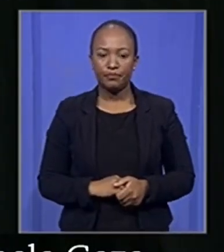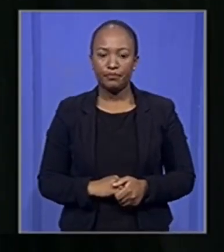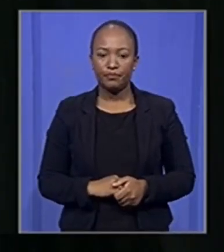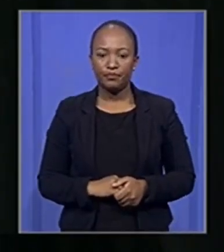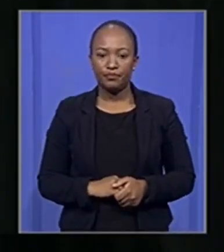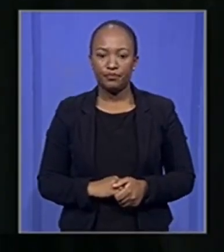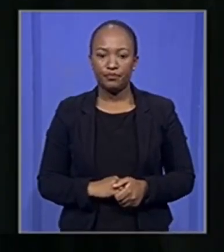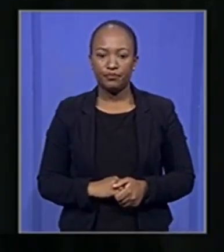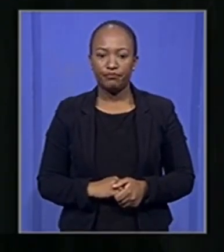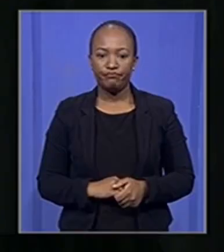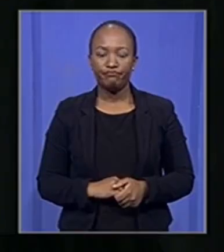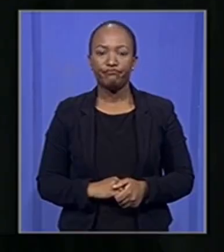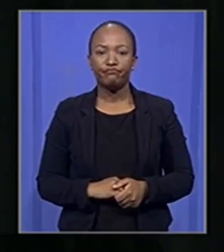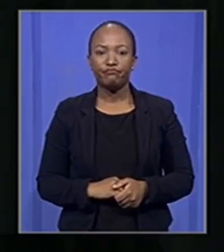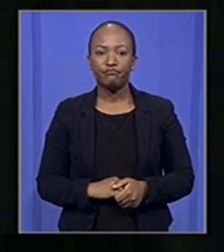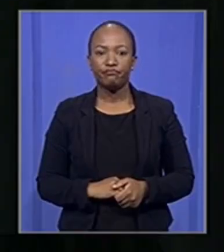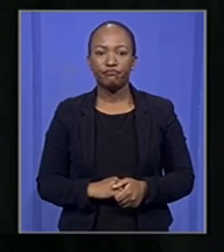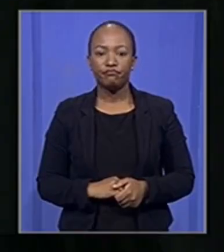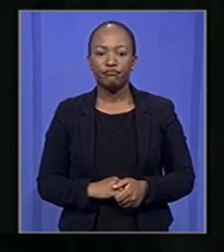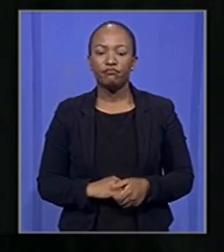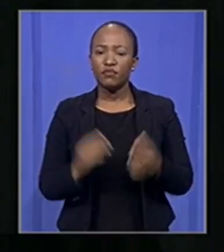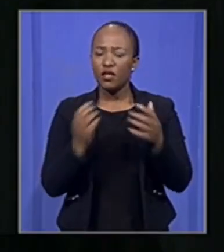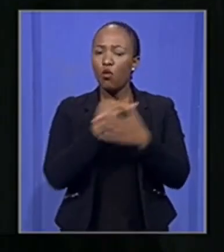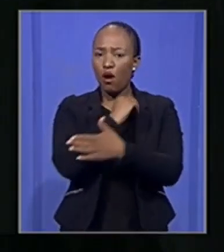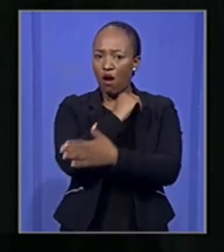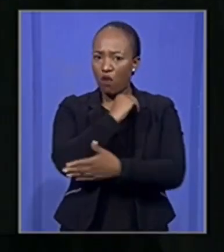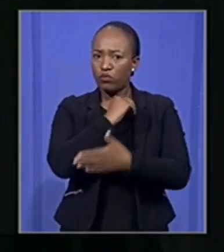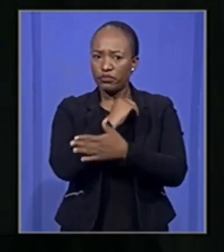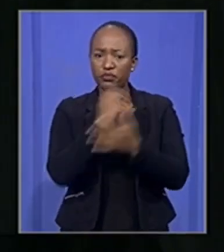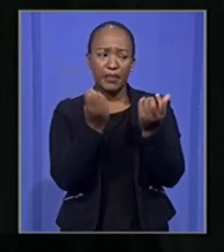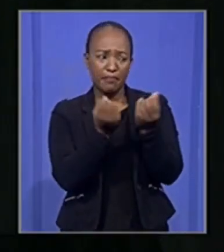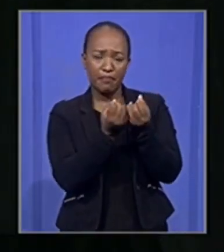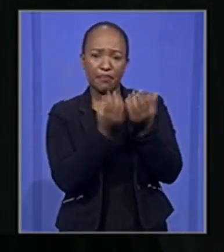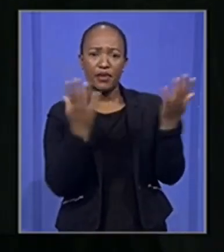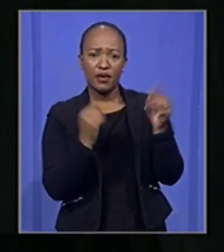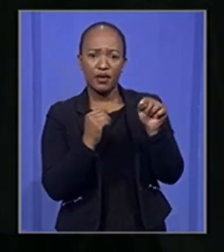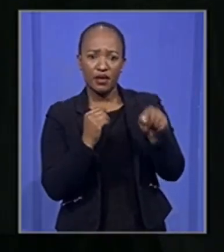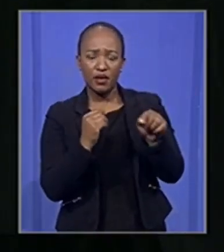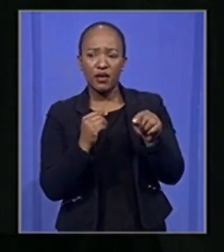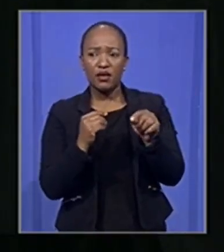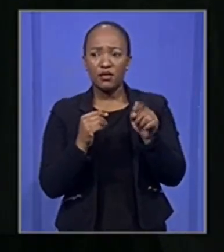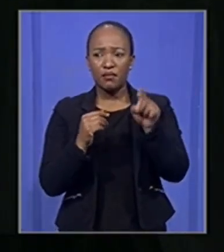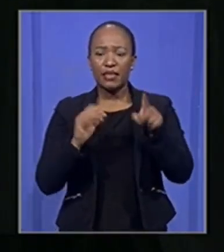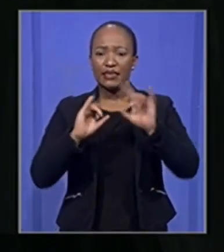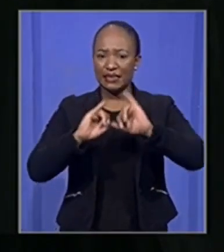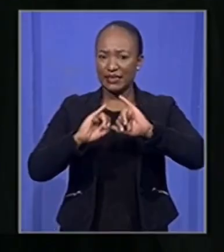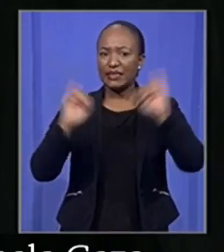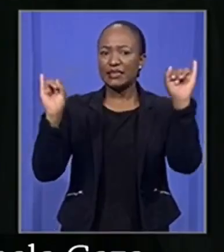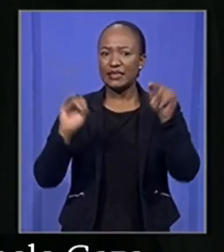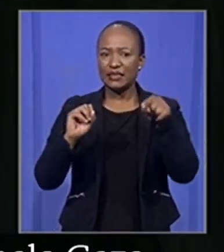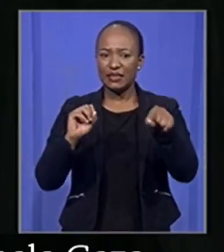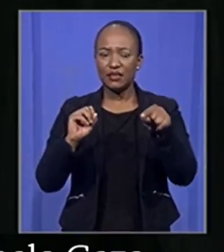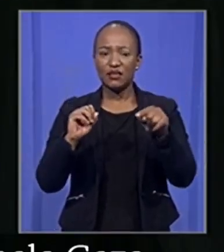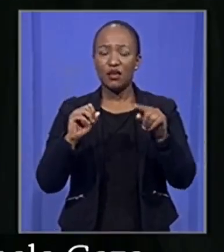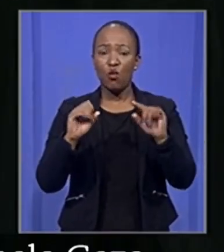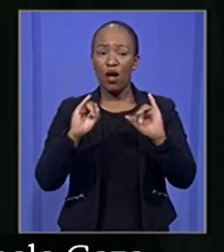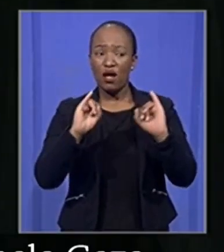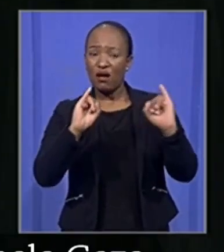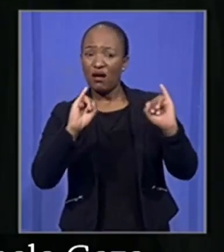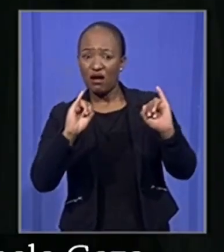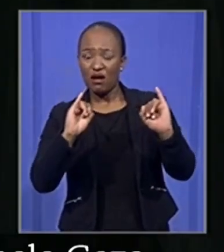As with many other countries, we are very keen that there shouldn't be an escalation of the conflict in the Middle